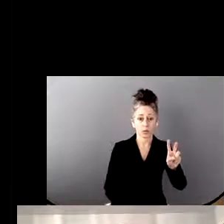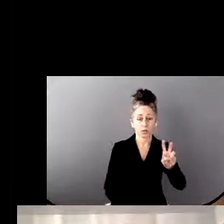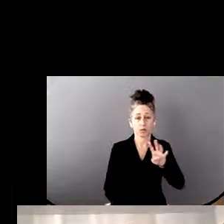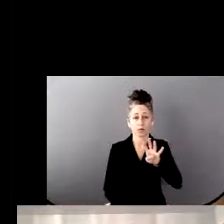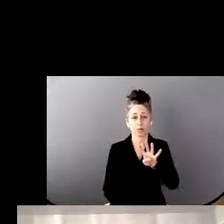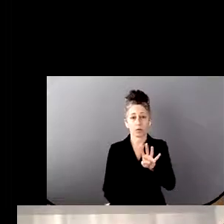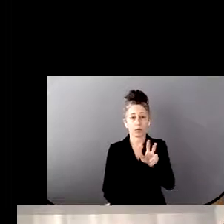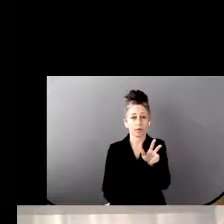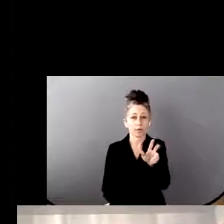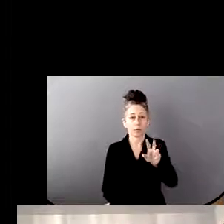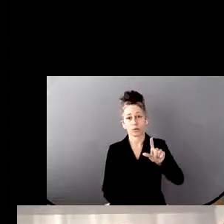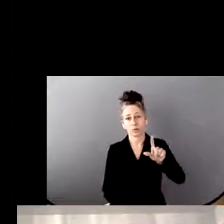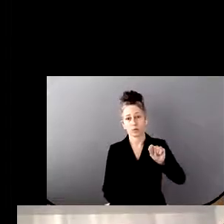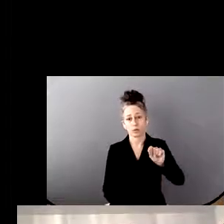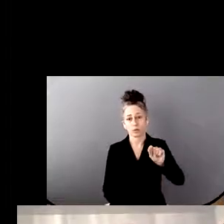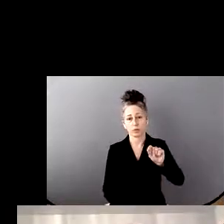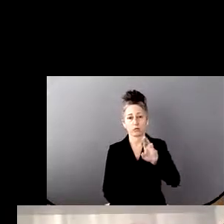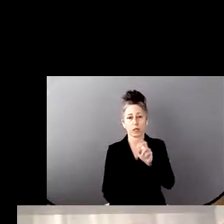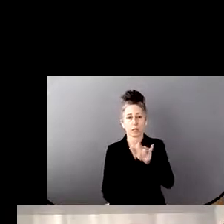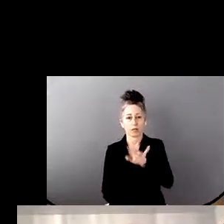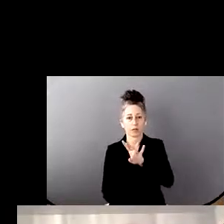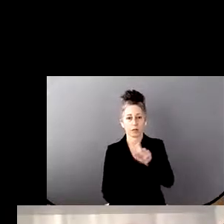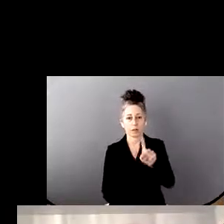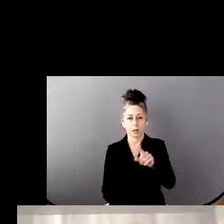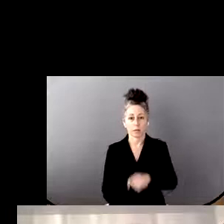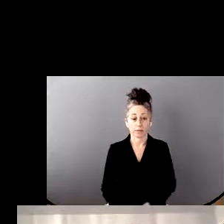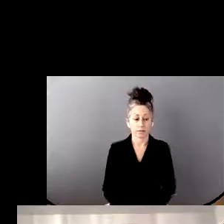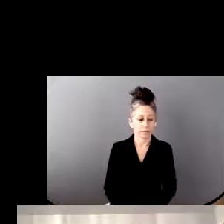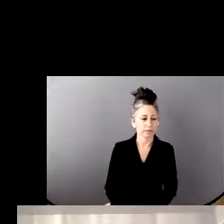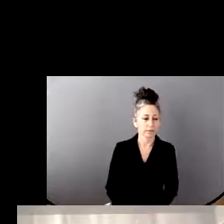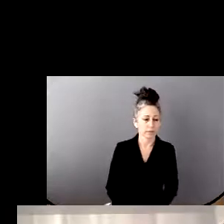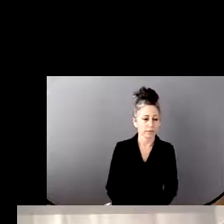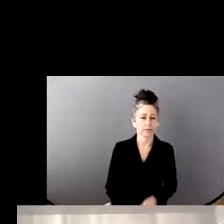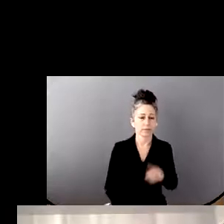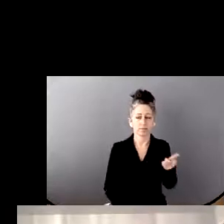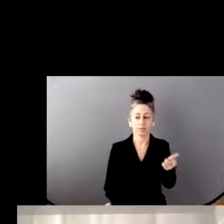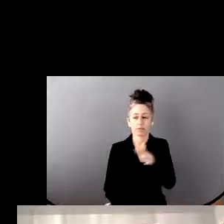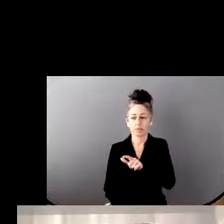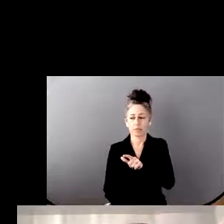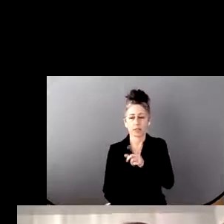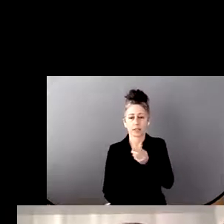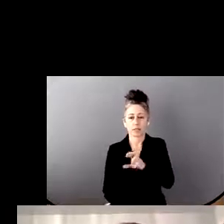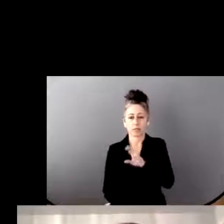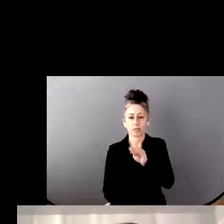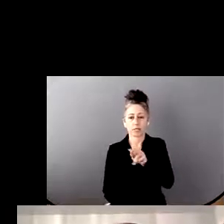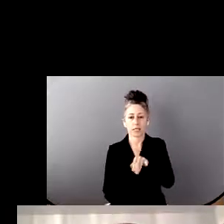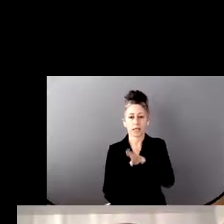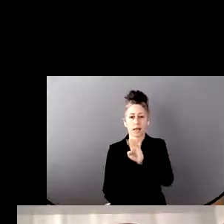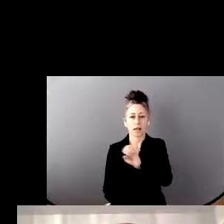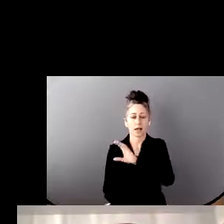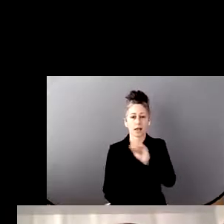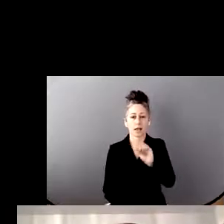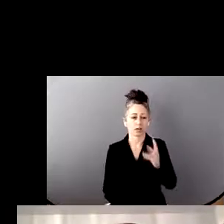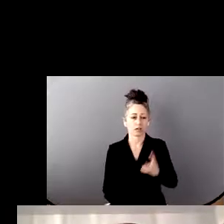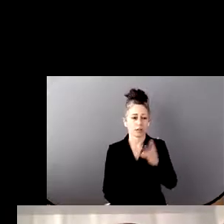603-862-4320 with the relay 711. So with that, I will pass it to Doctors Manyibe and Washington from Langston.